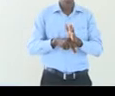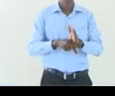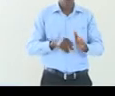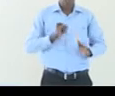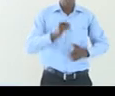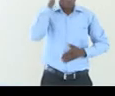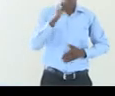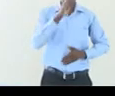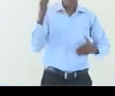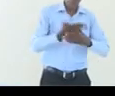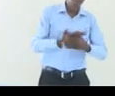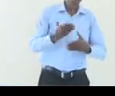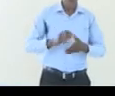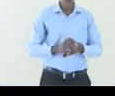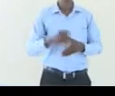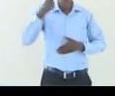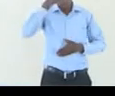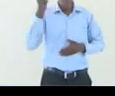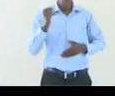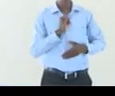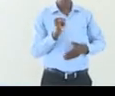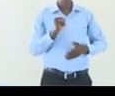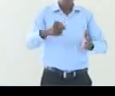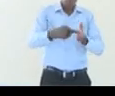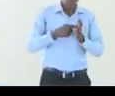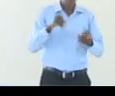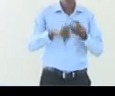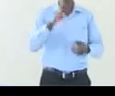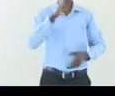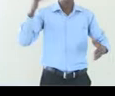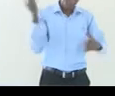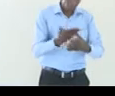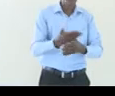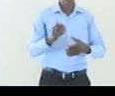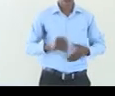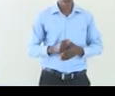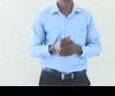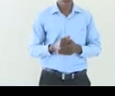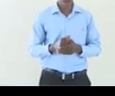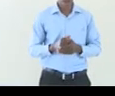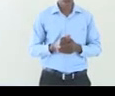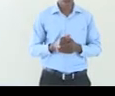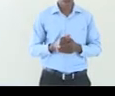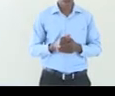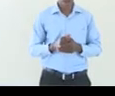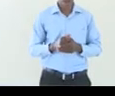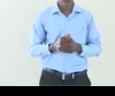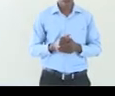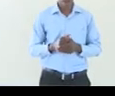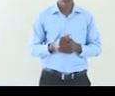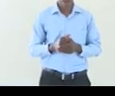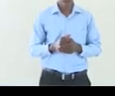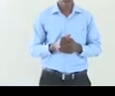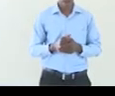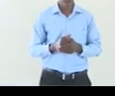If you go to church and you have some hidden corners of your life and those corners of your life are not